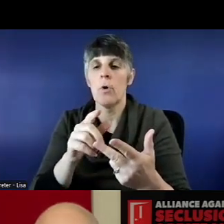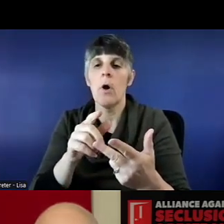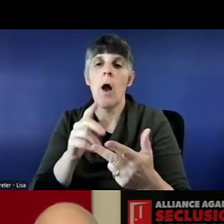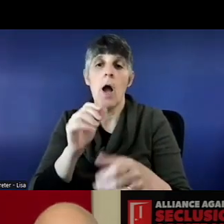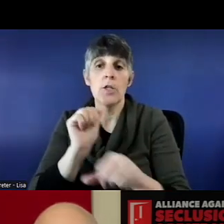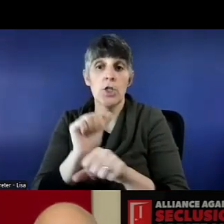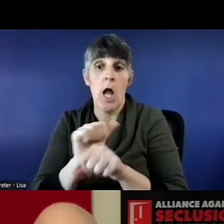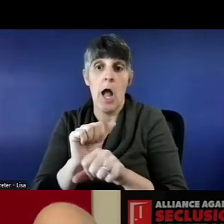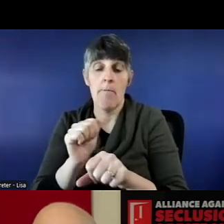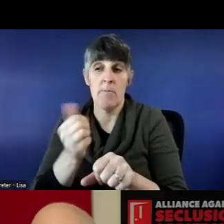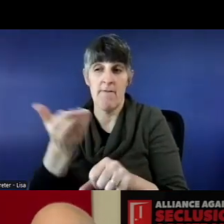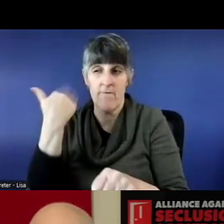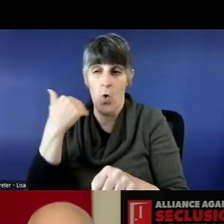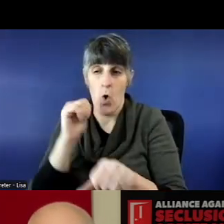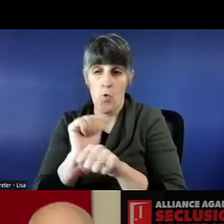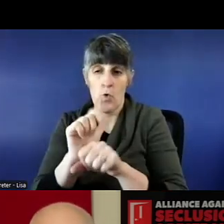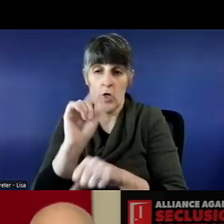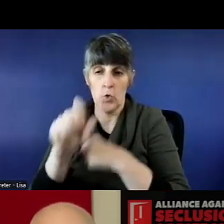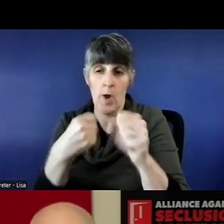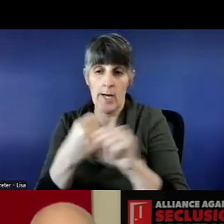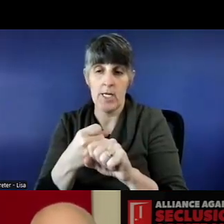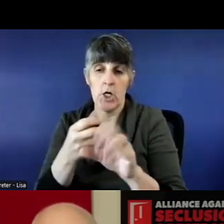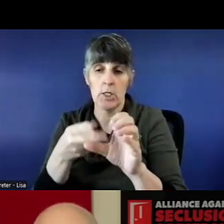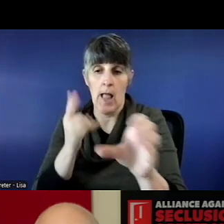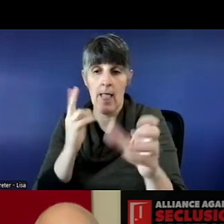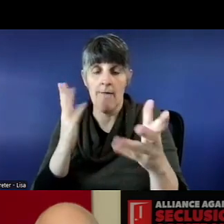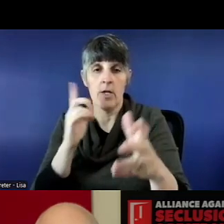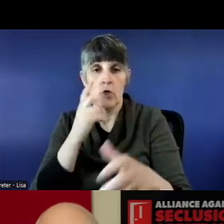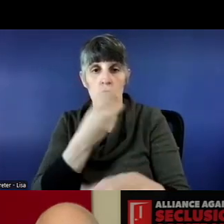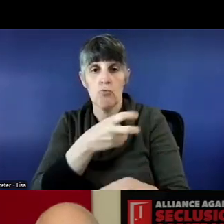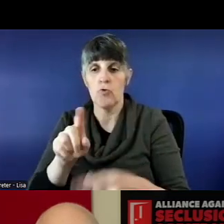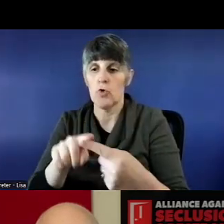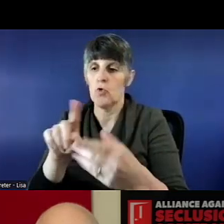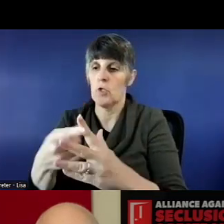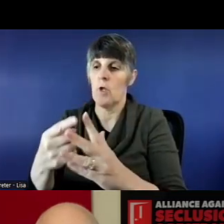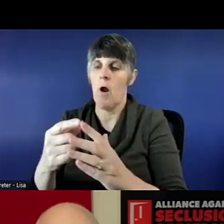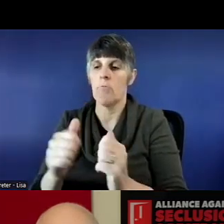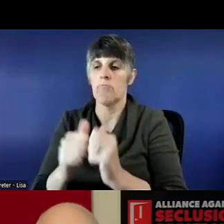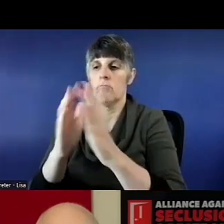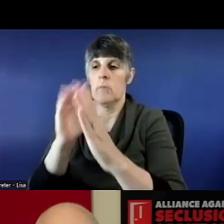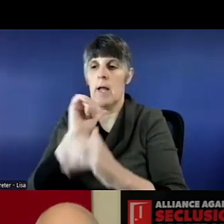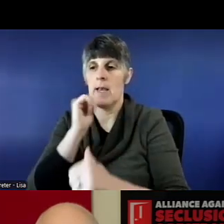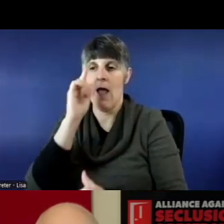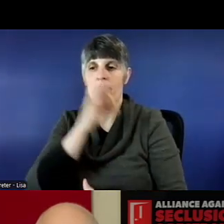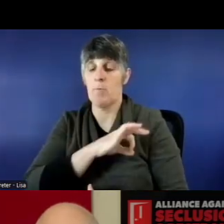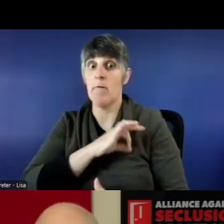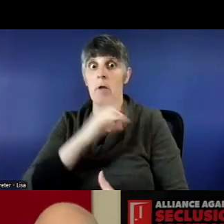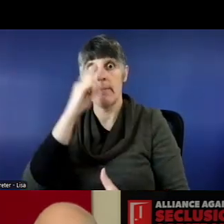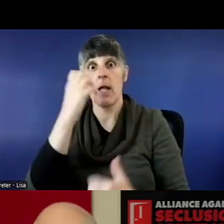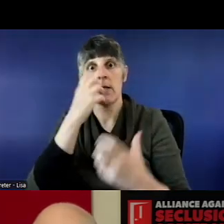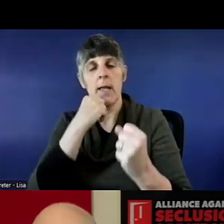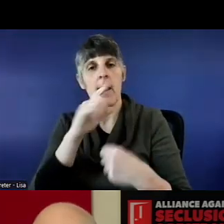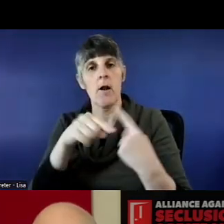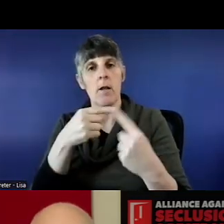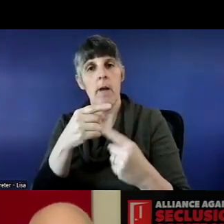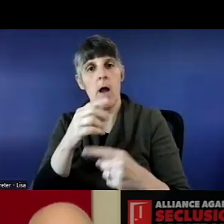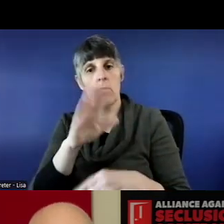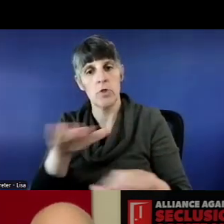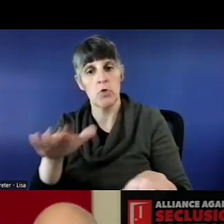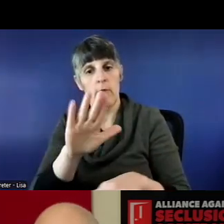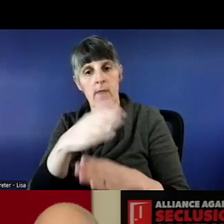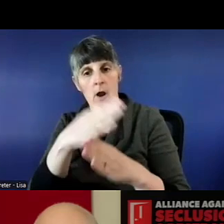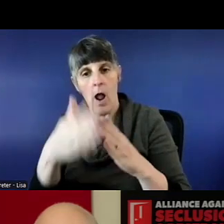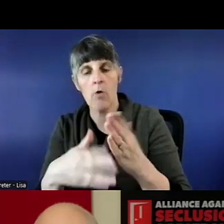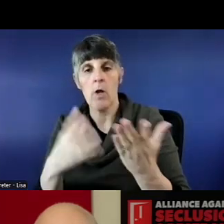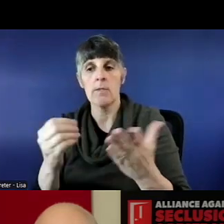had been in for well over 20 years to start a nonprofit because I cared about the outcomes of children